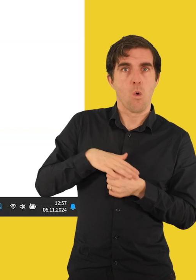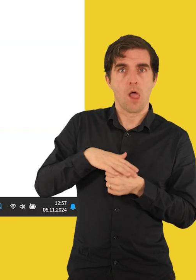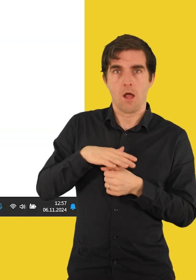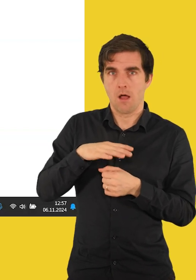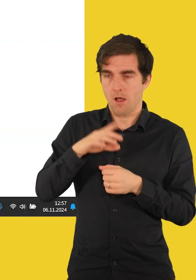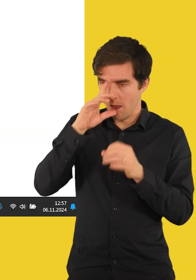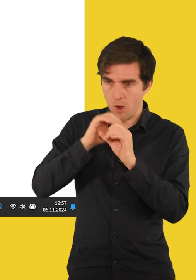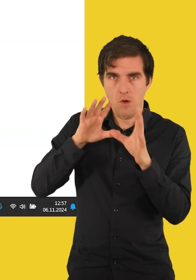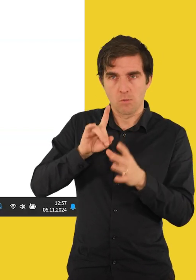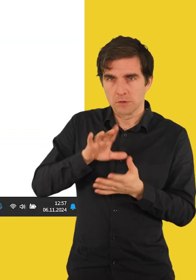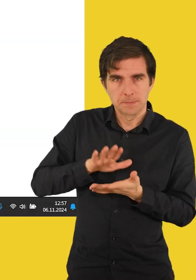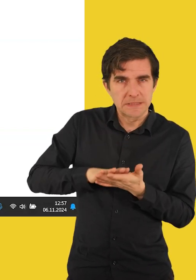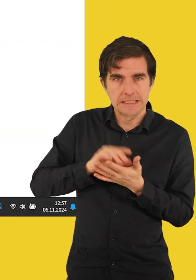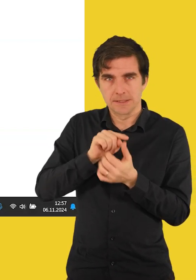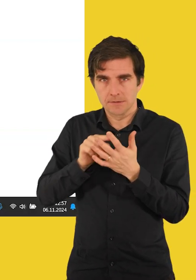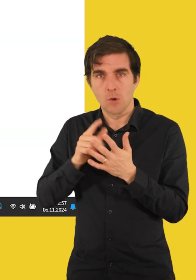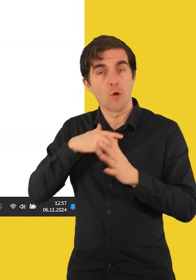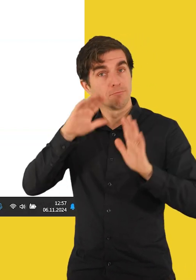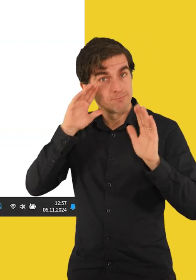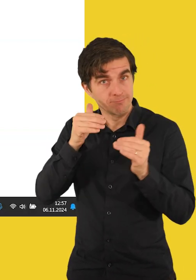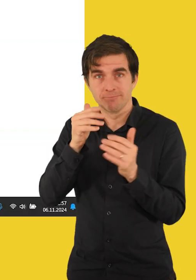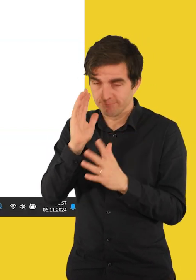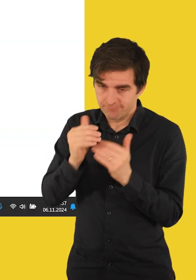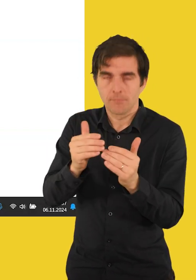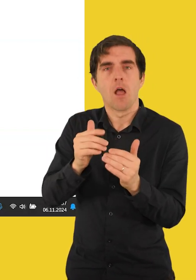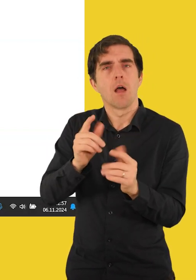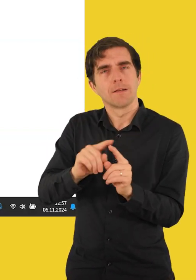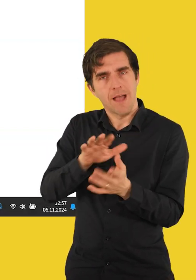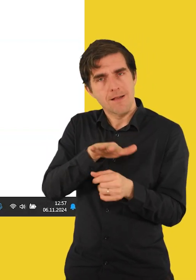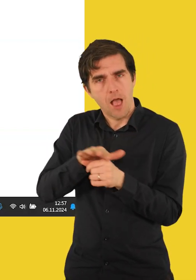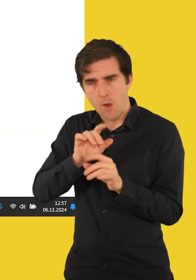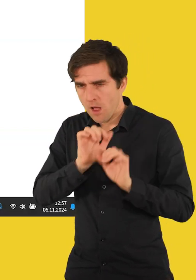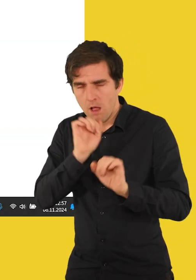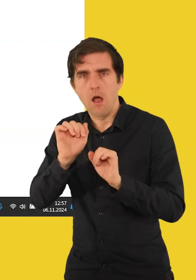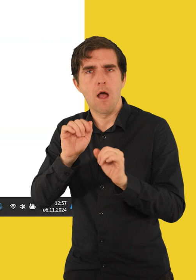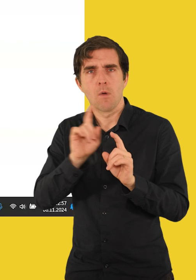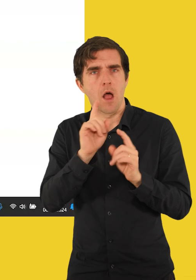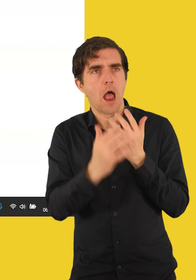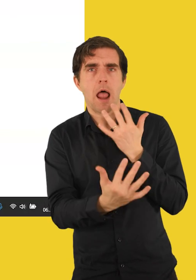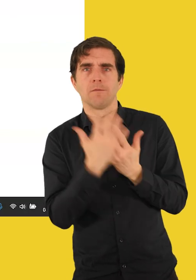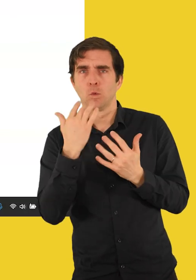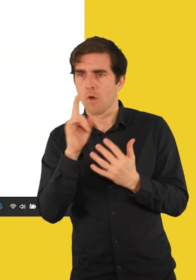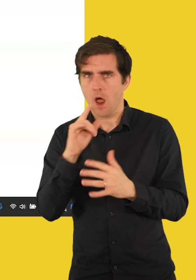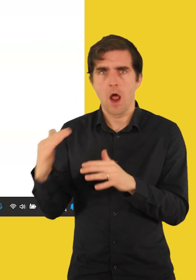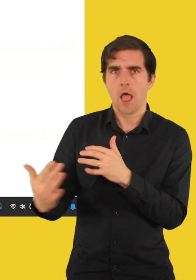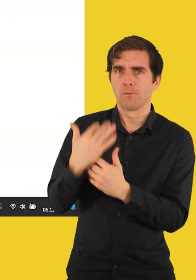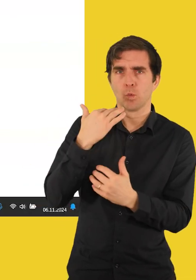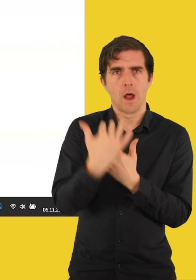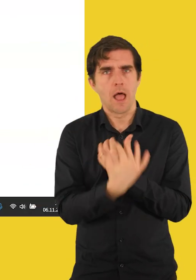local context. But our focus there was also on where are our areas of